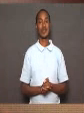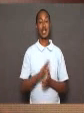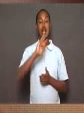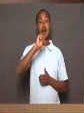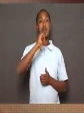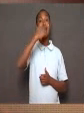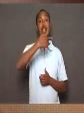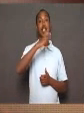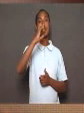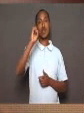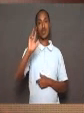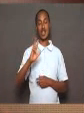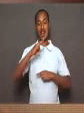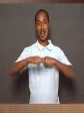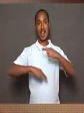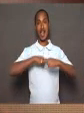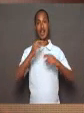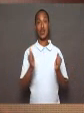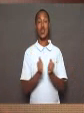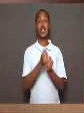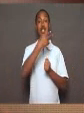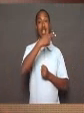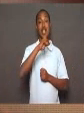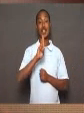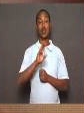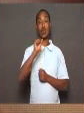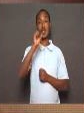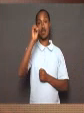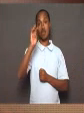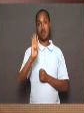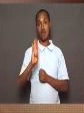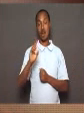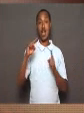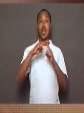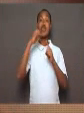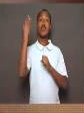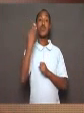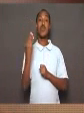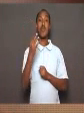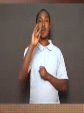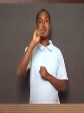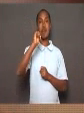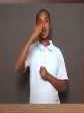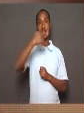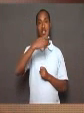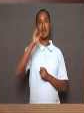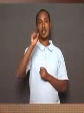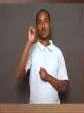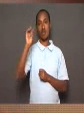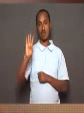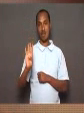Magnesium carbonate reacts with sulfuric acid to form magnesium